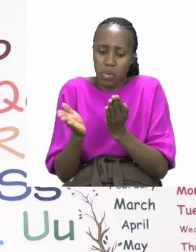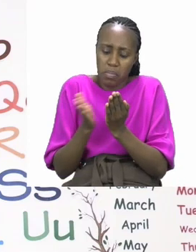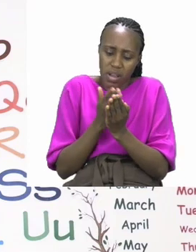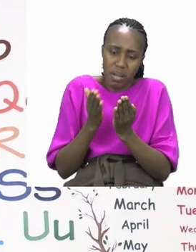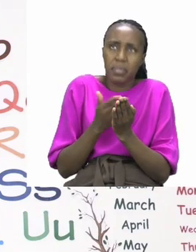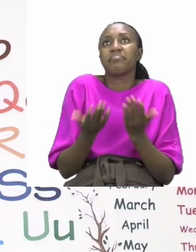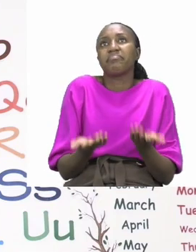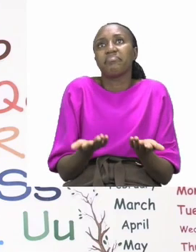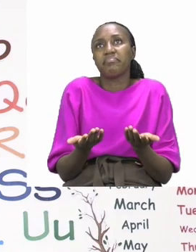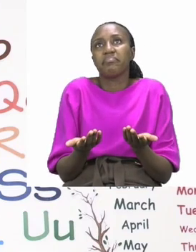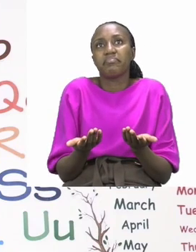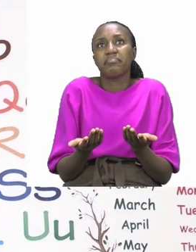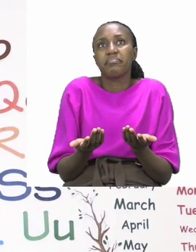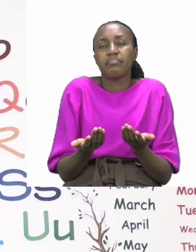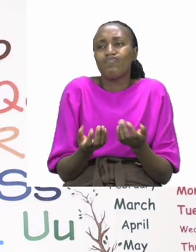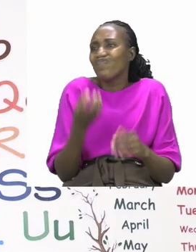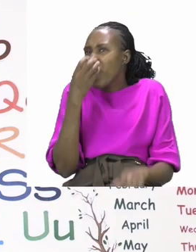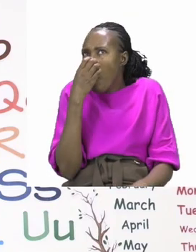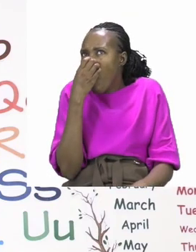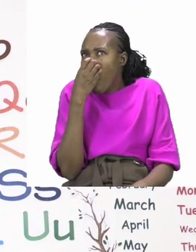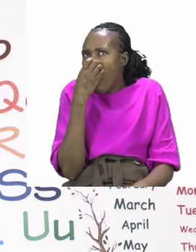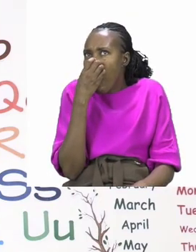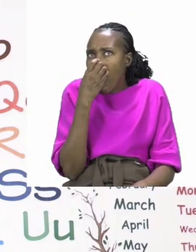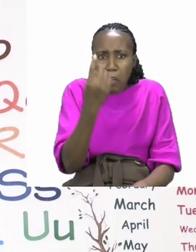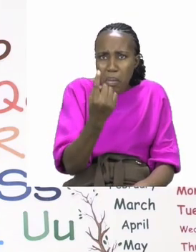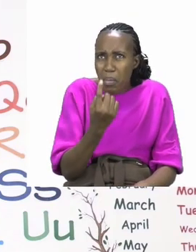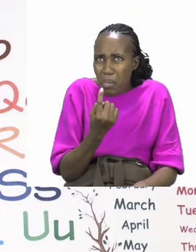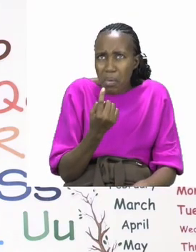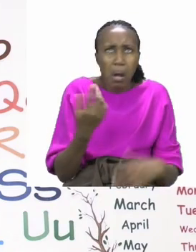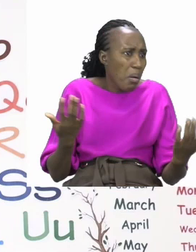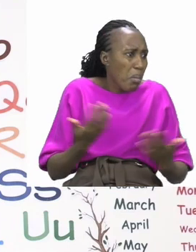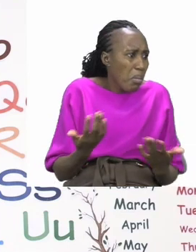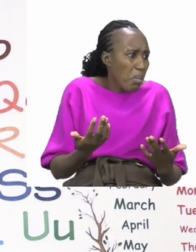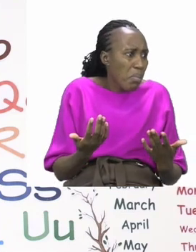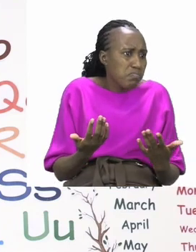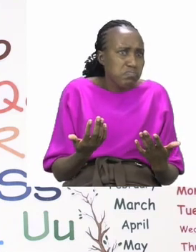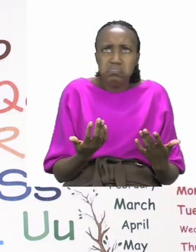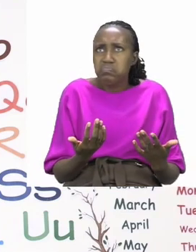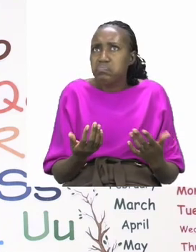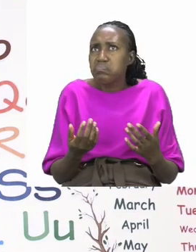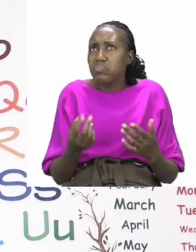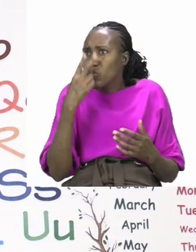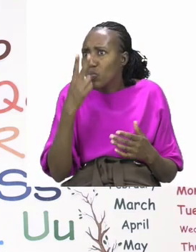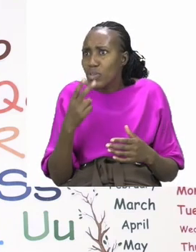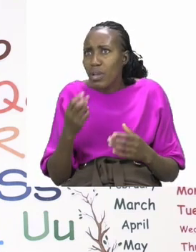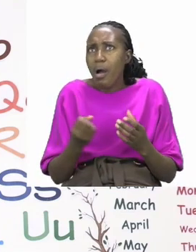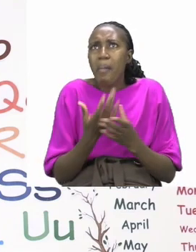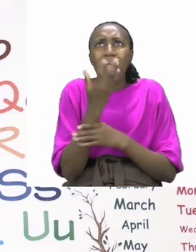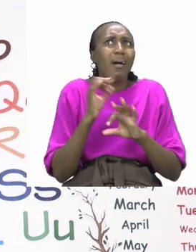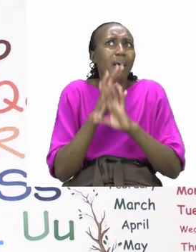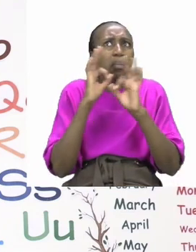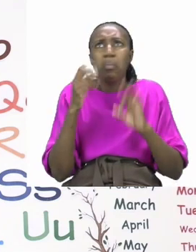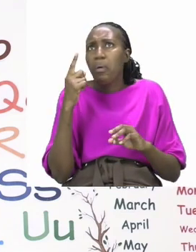else. I wonder, Zoshi said he was going to come with me so that we can look at beautiful plants outside. But I haven't